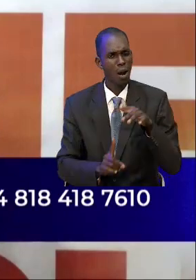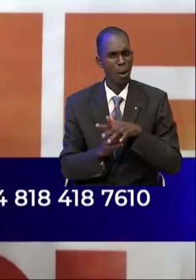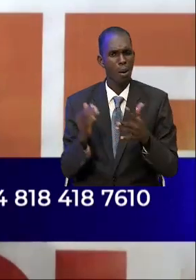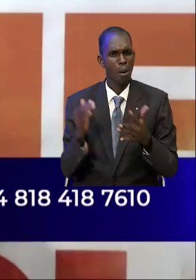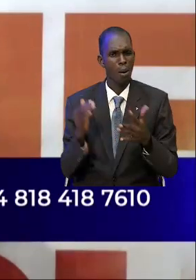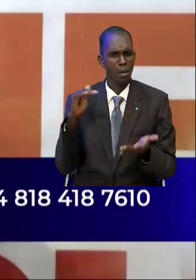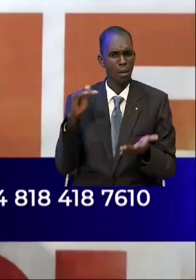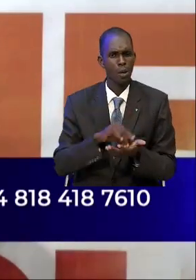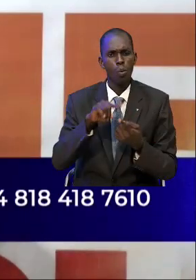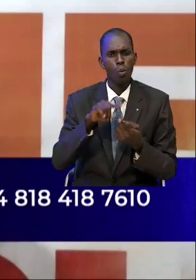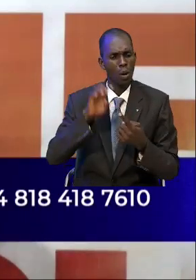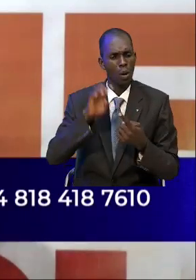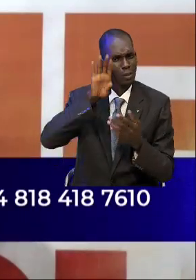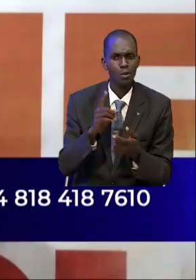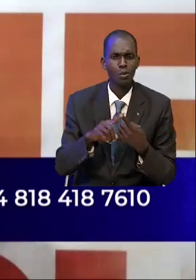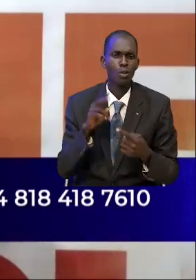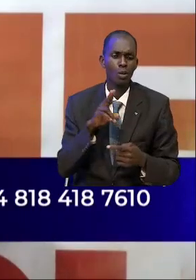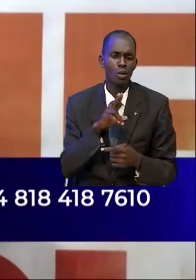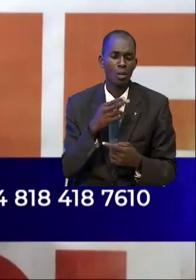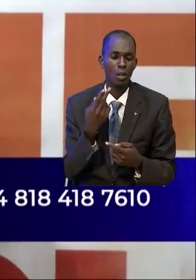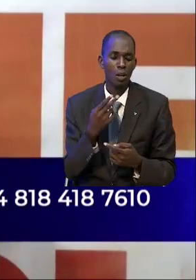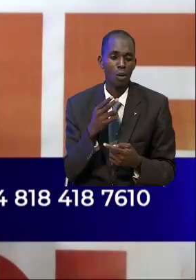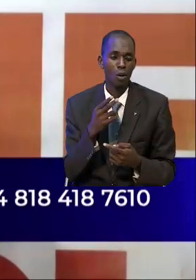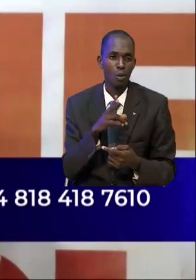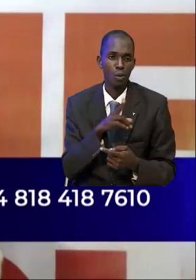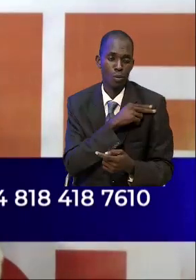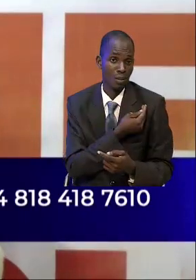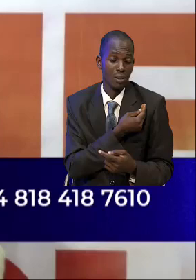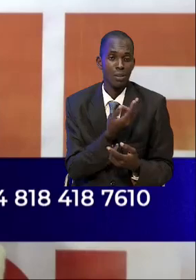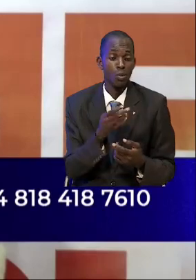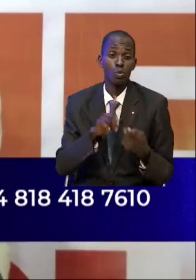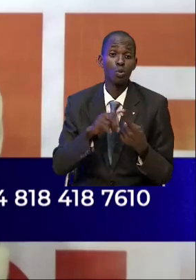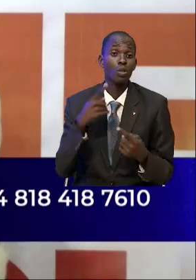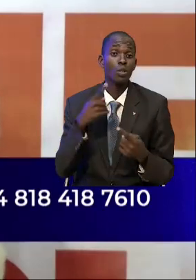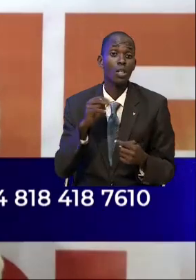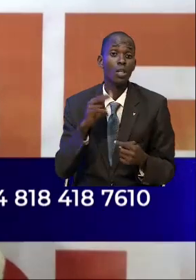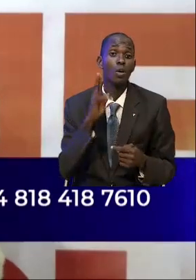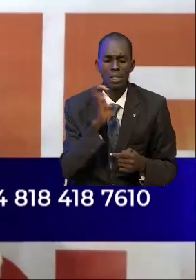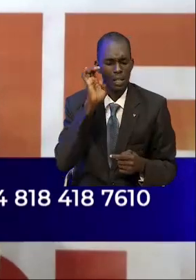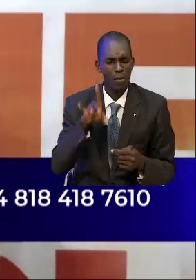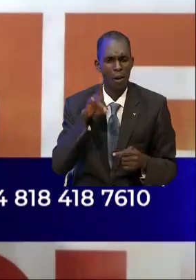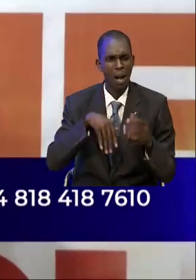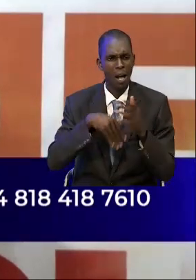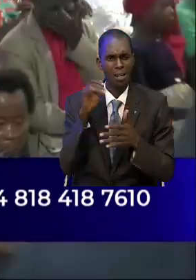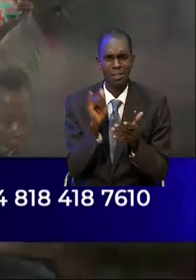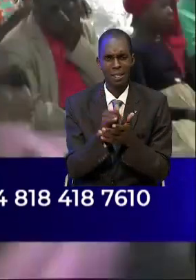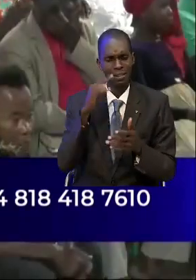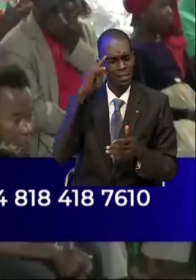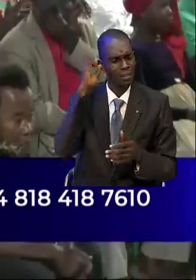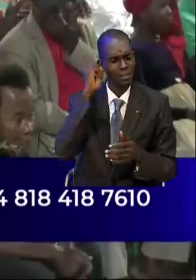we retired on that day, getting back to the hostel now, I discovered that the whole thing has gone away, even up till now. Praise the